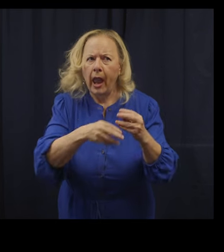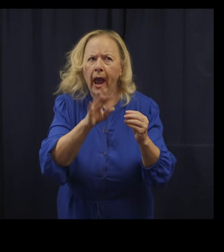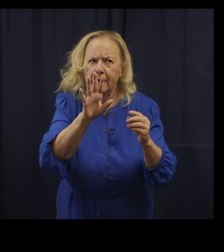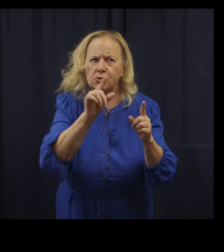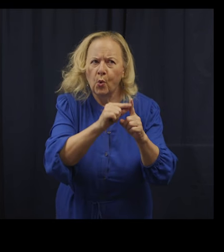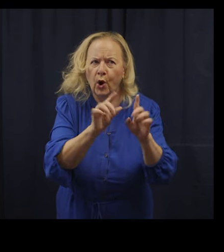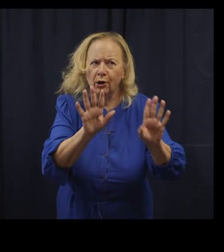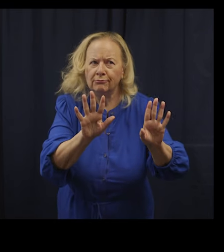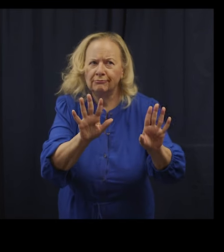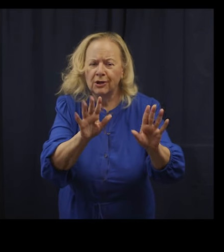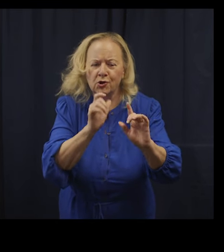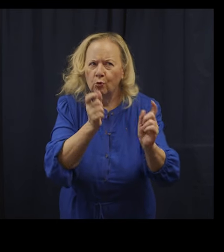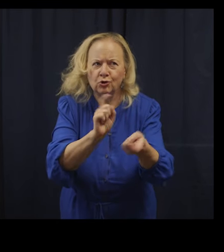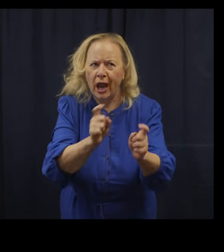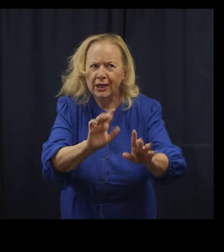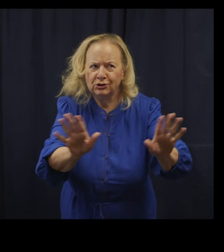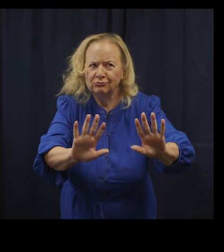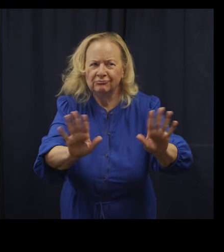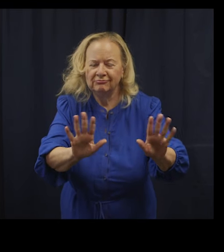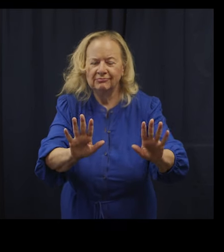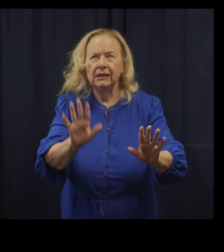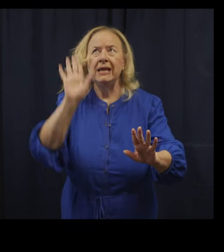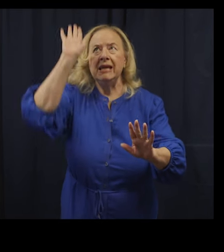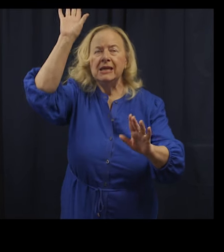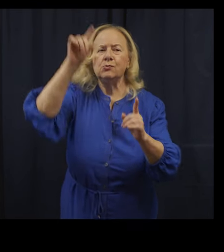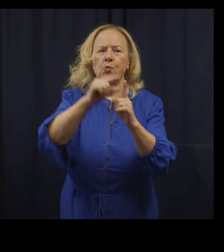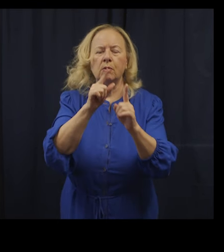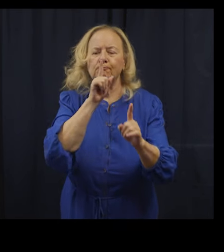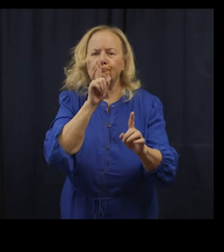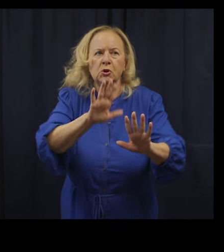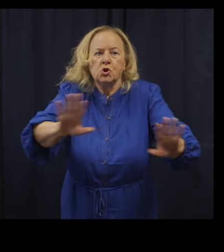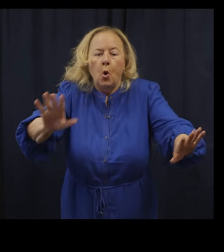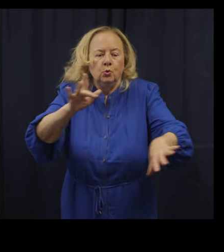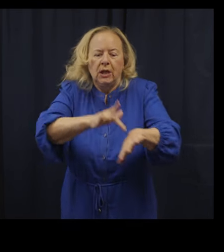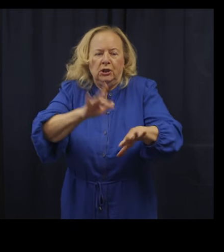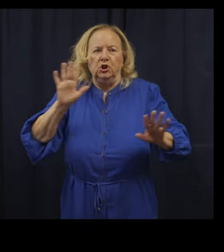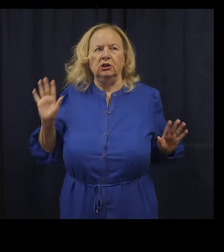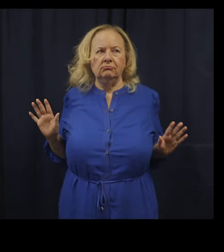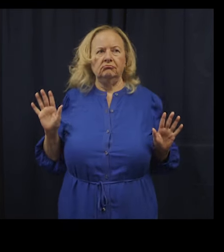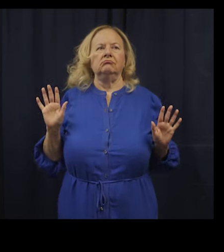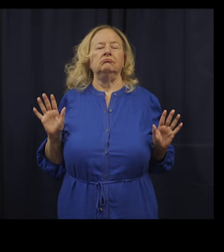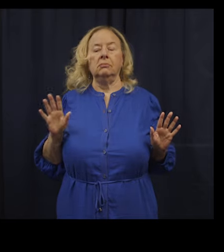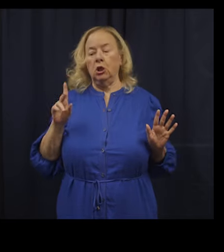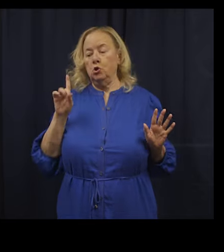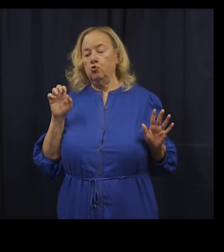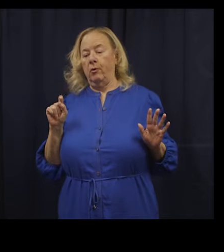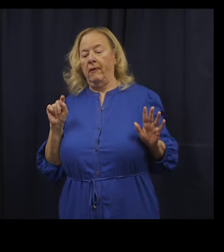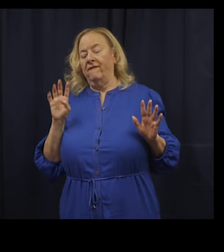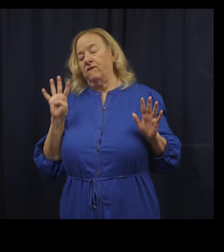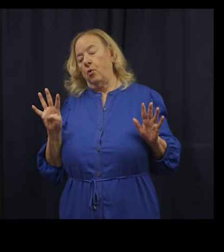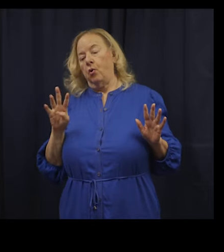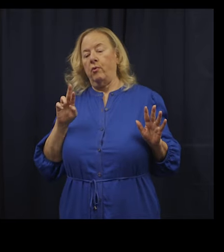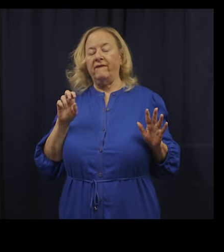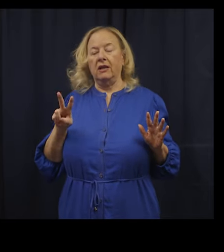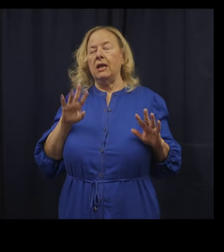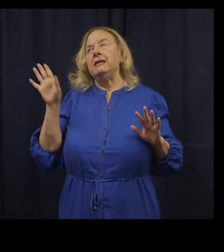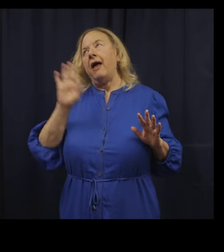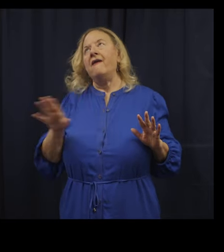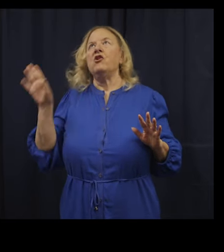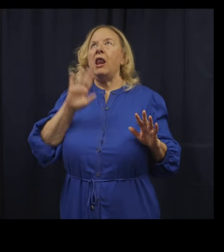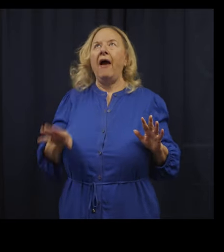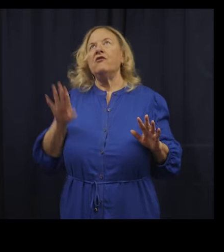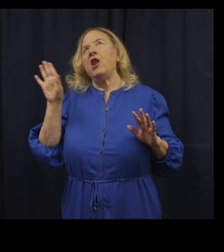words. Don't you be adding to his words. You know, like it says in Deuteronomy 4, Revelation 22, don't add, don't